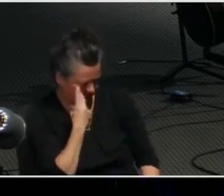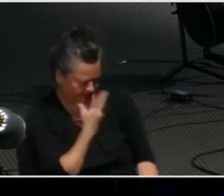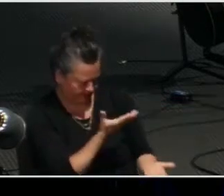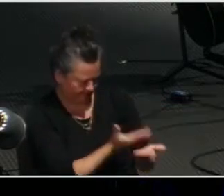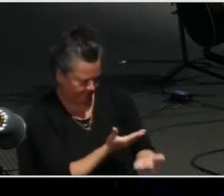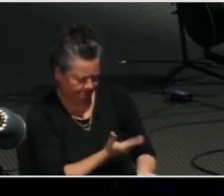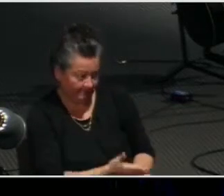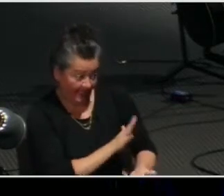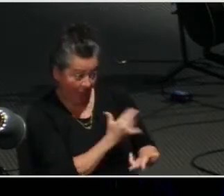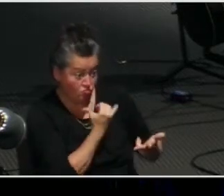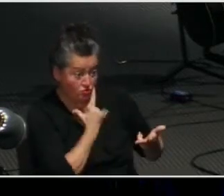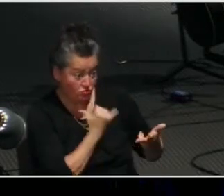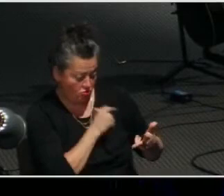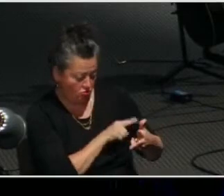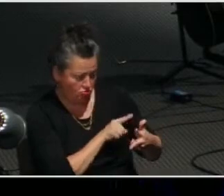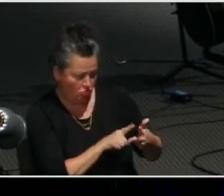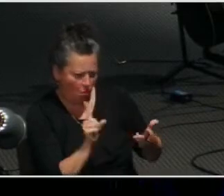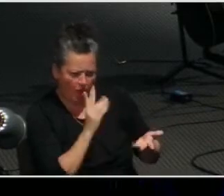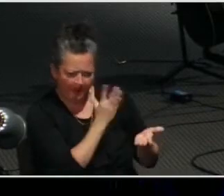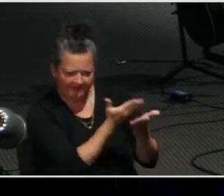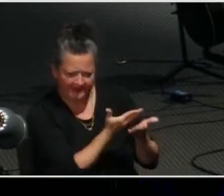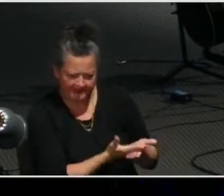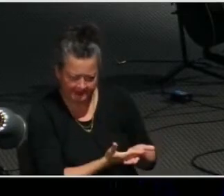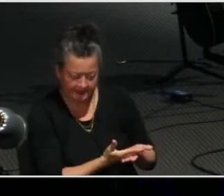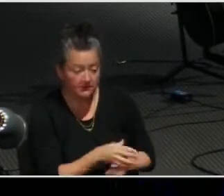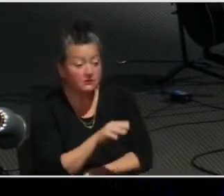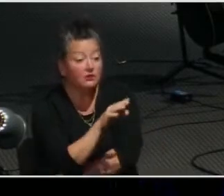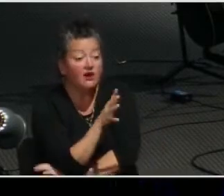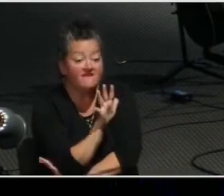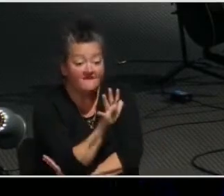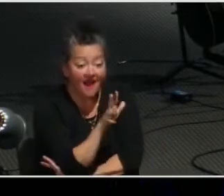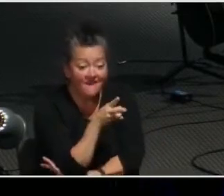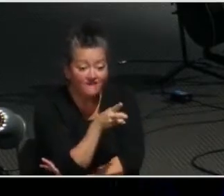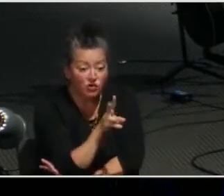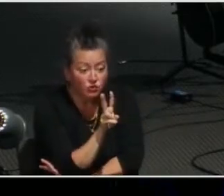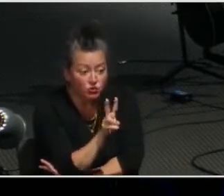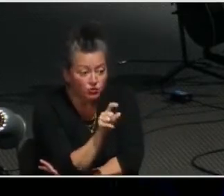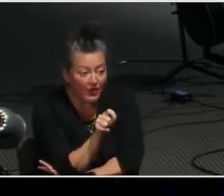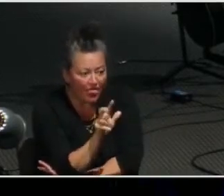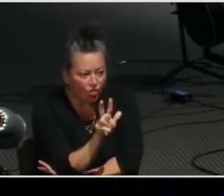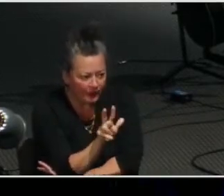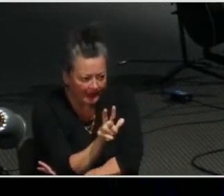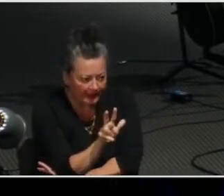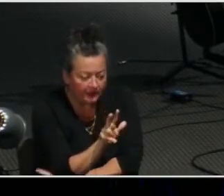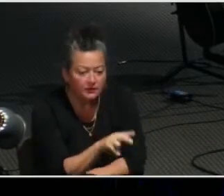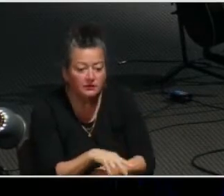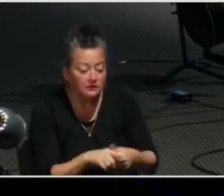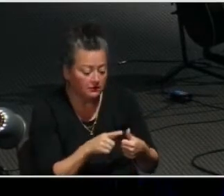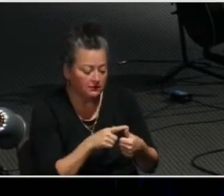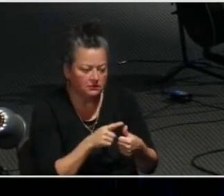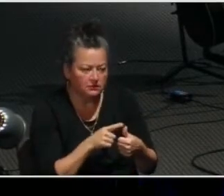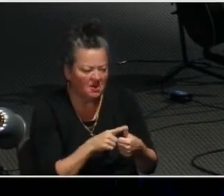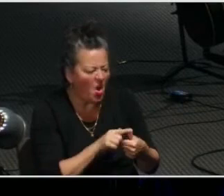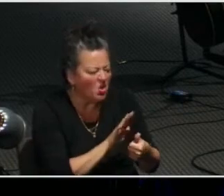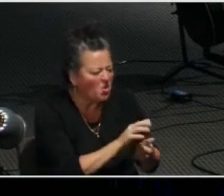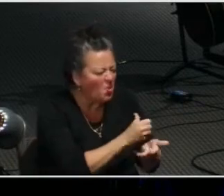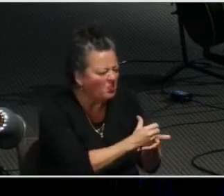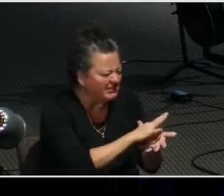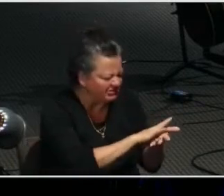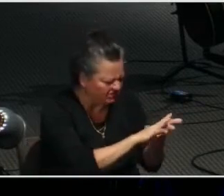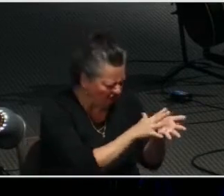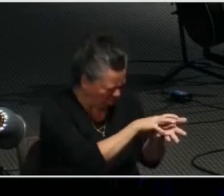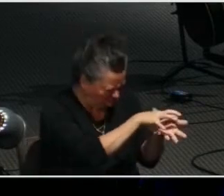Evidence. Notice in verses 2 and 3, your riches have rotted and your garments